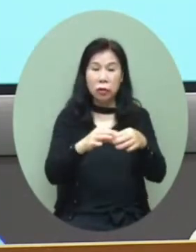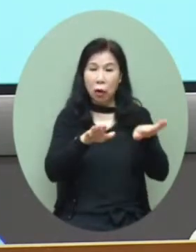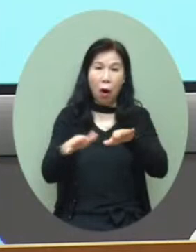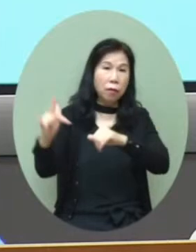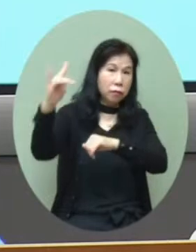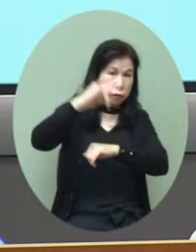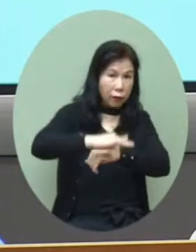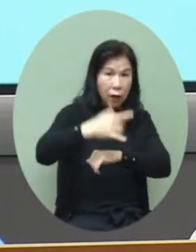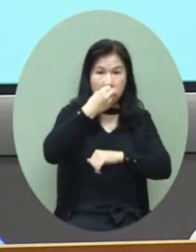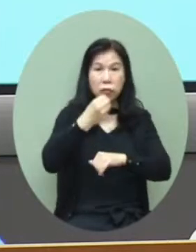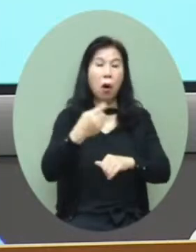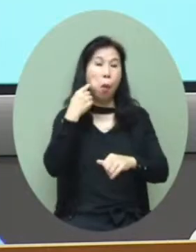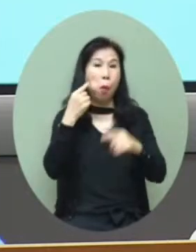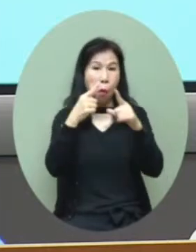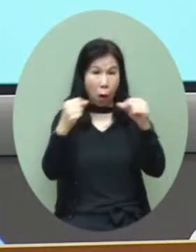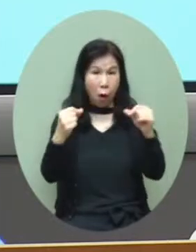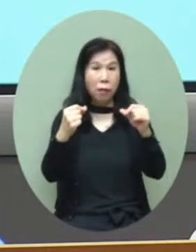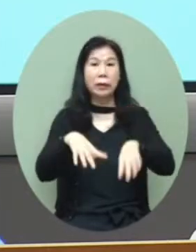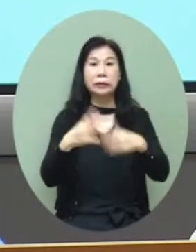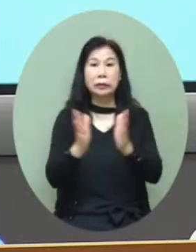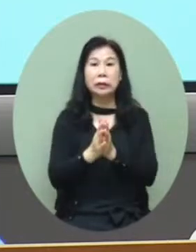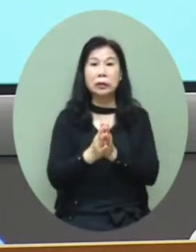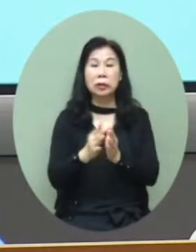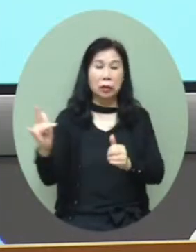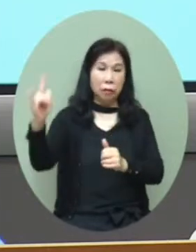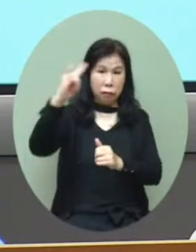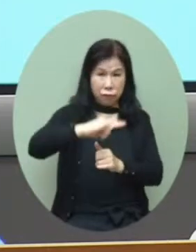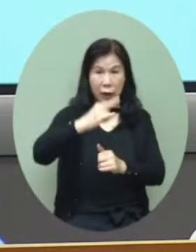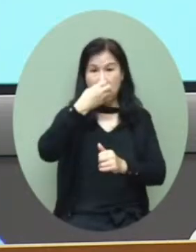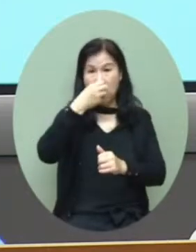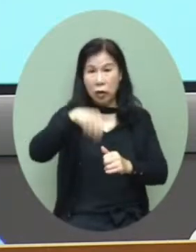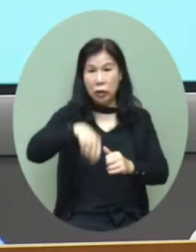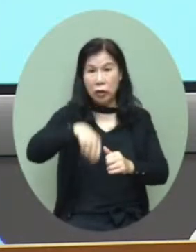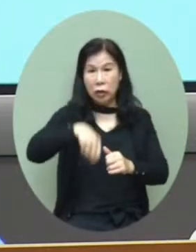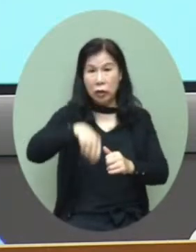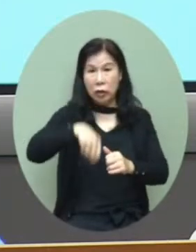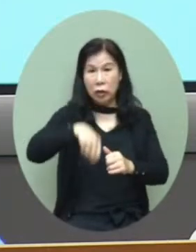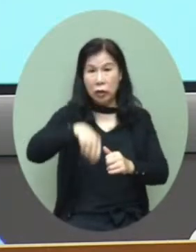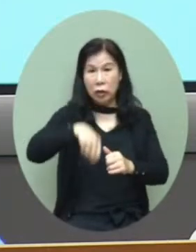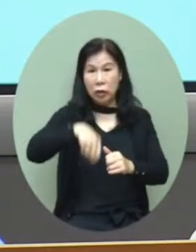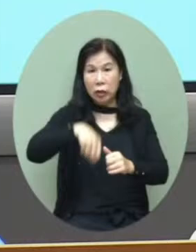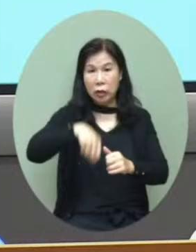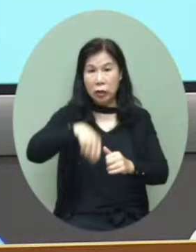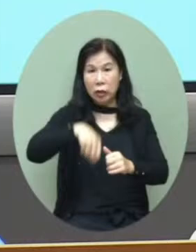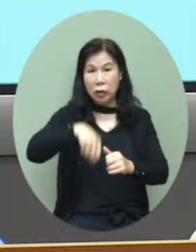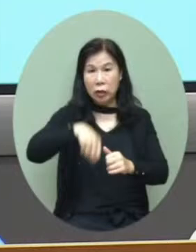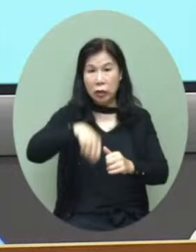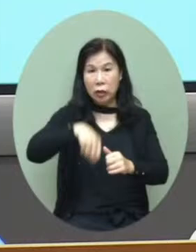I announce to you today, in relation to matters